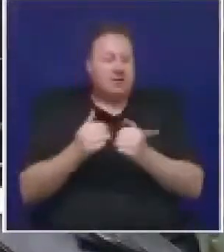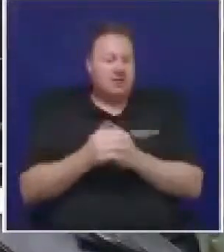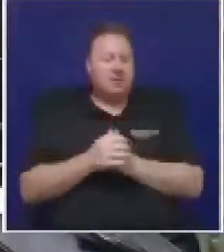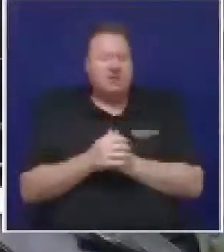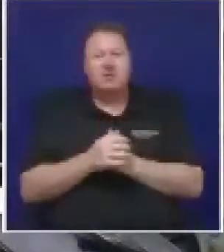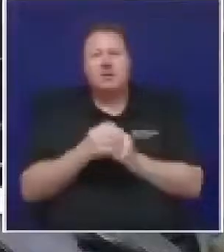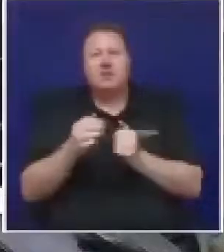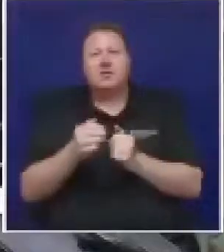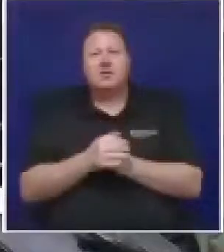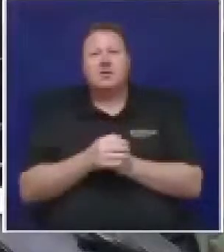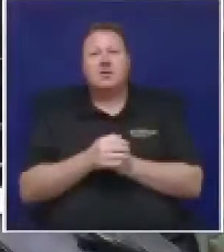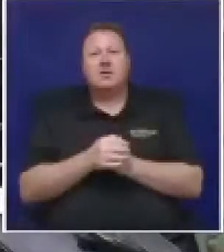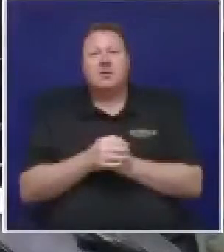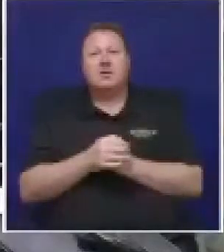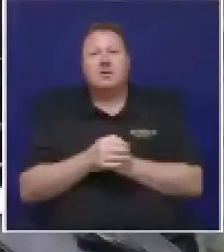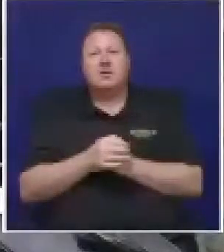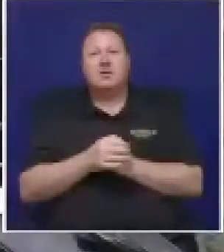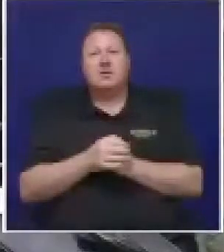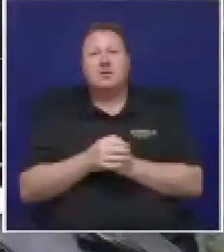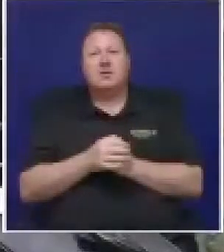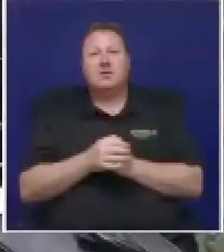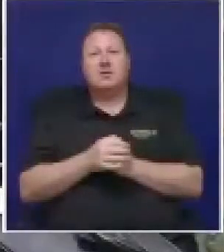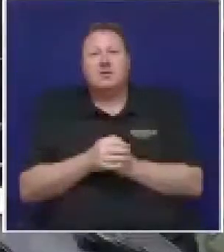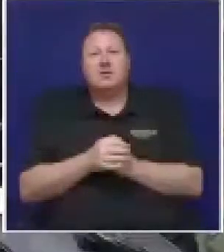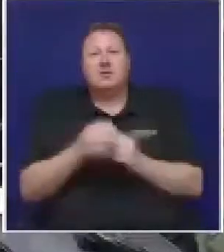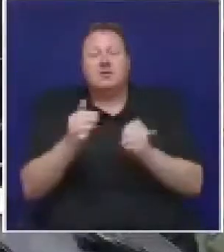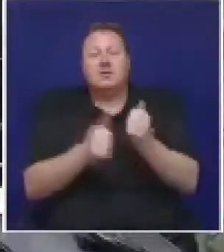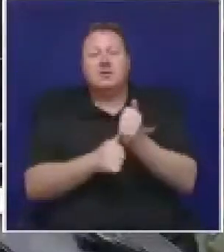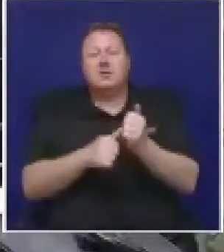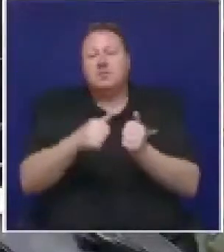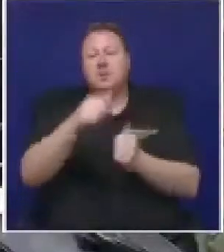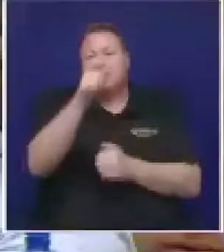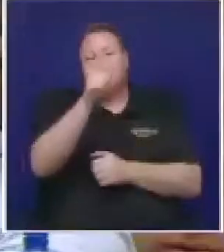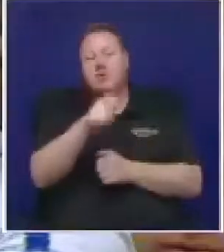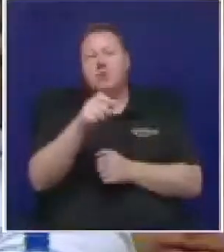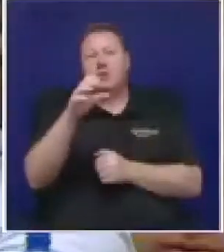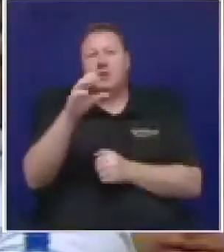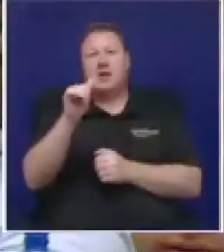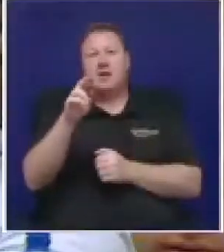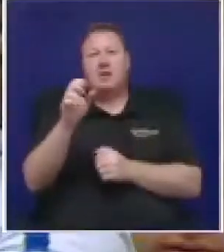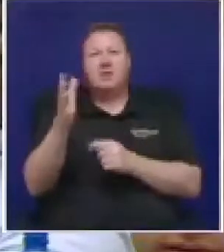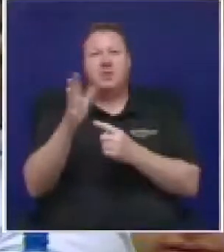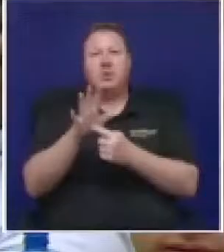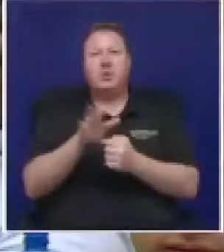Deputy Chief of the NC has just mentioned, the